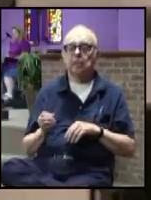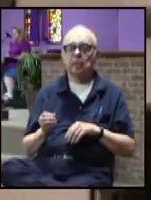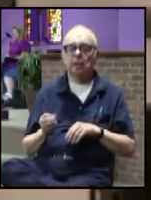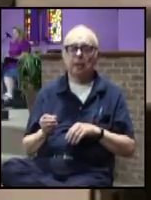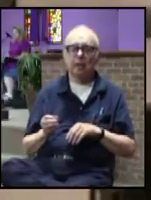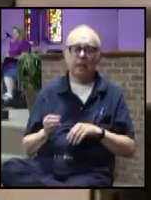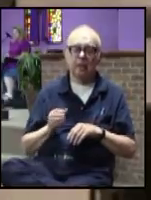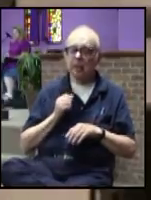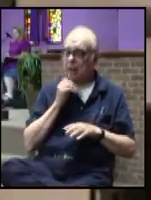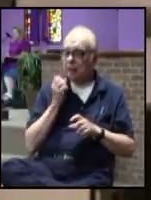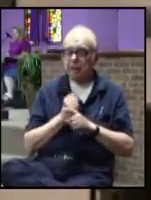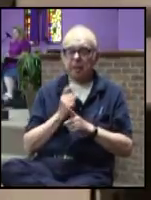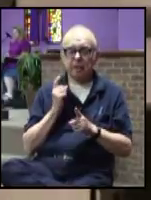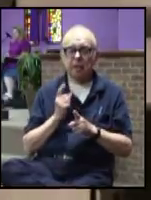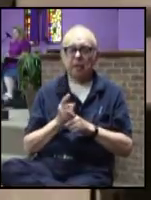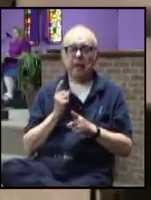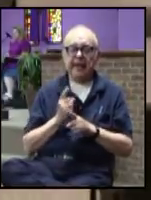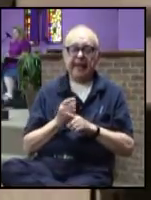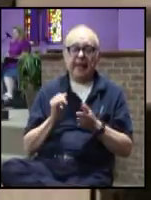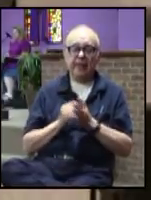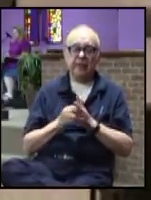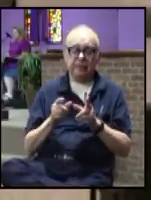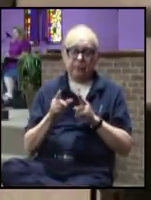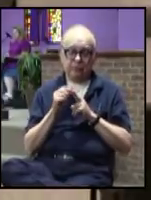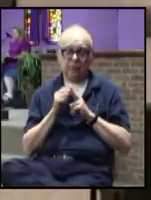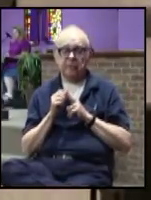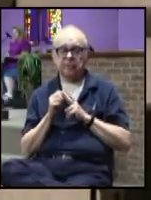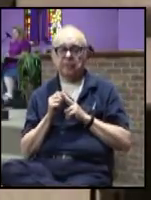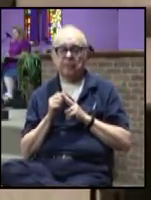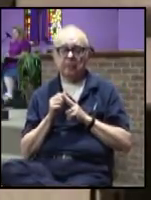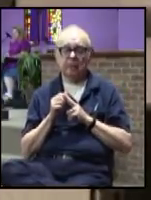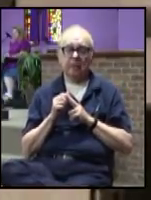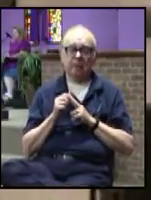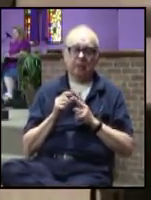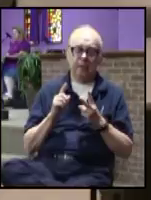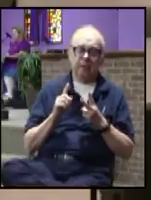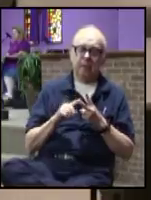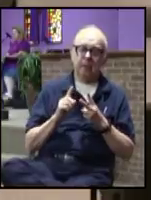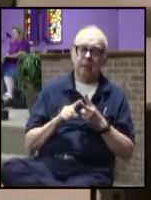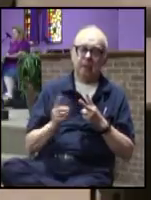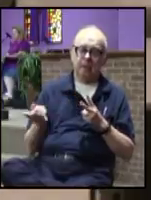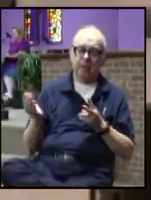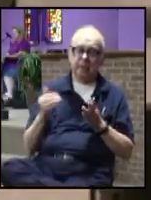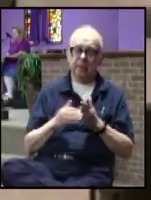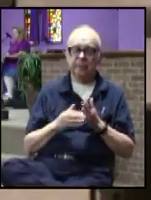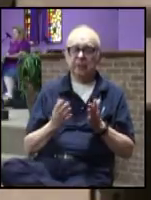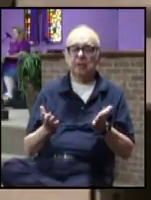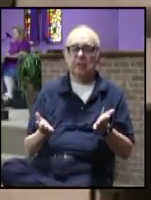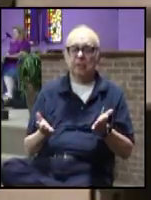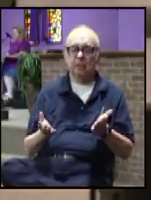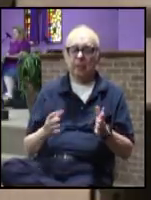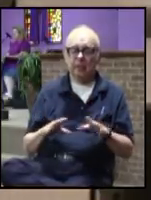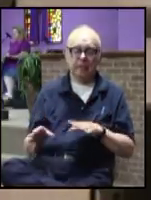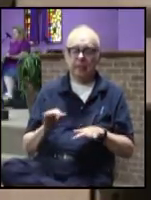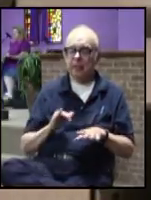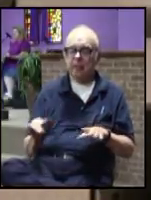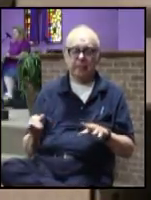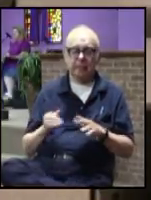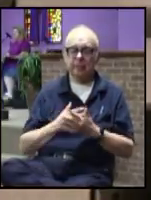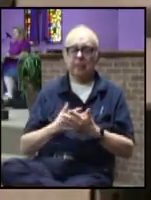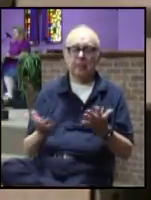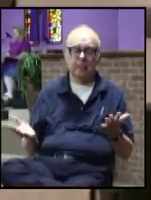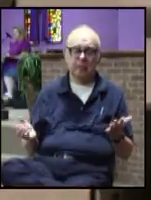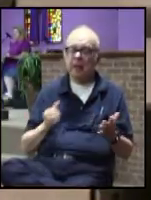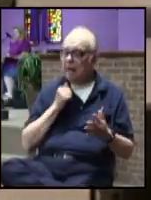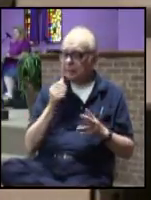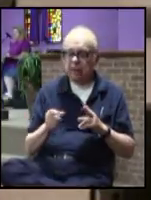and you don't hit it right, that's a choice. The second time when it comes around and you do the exact